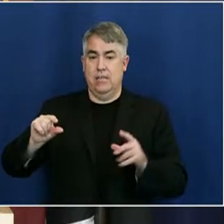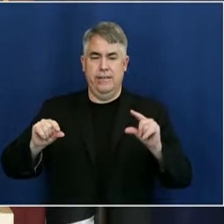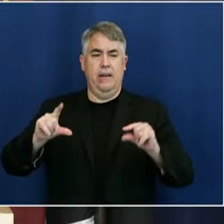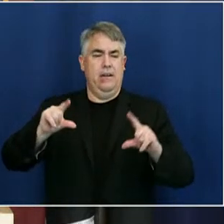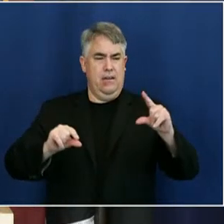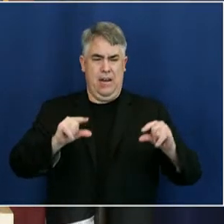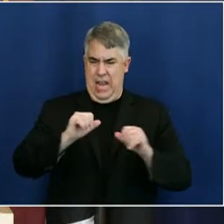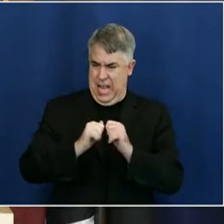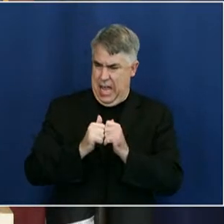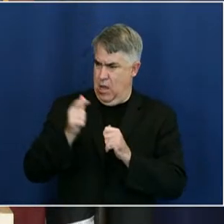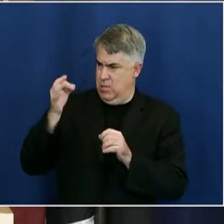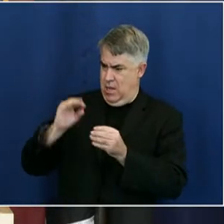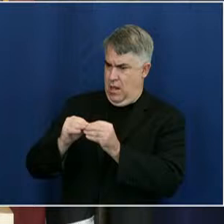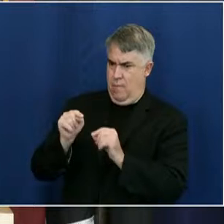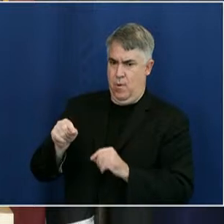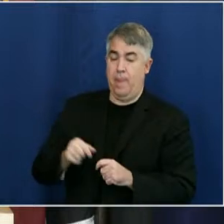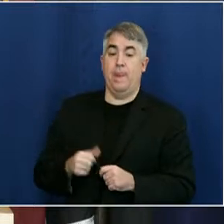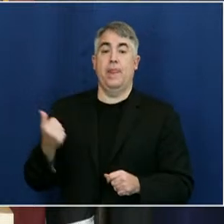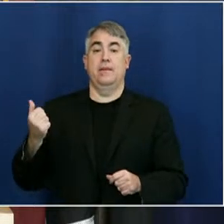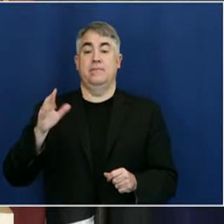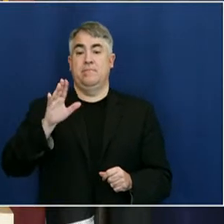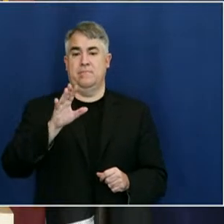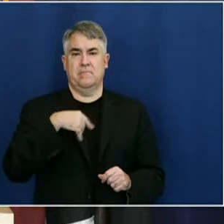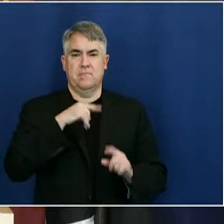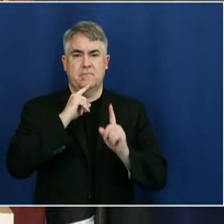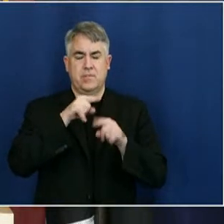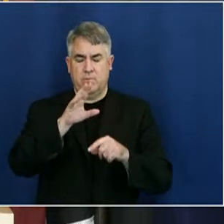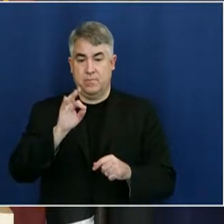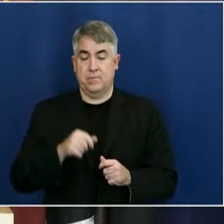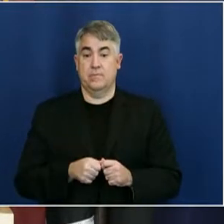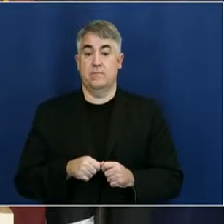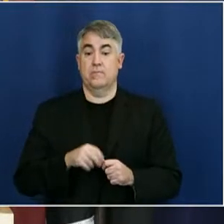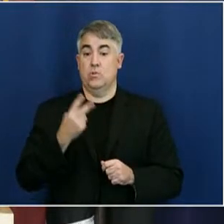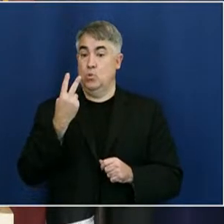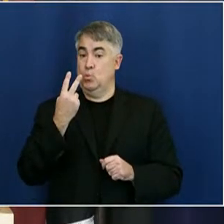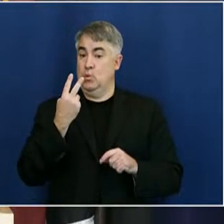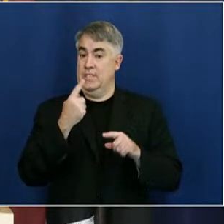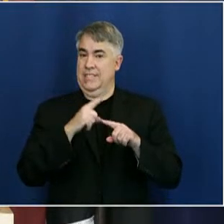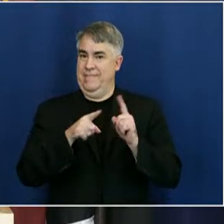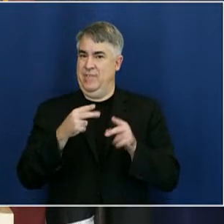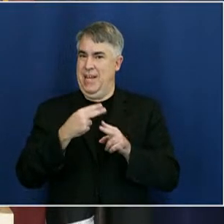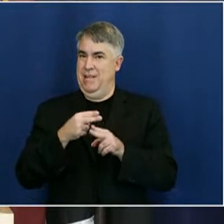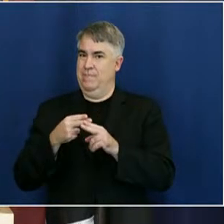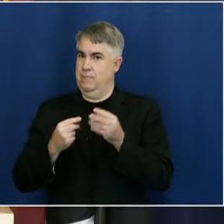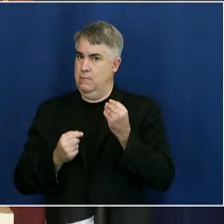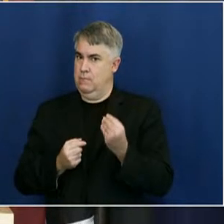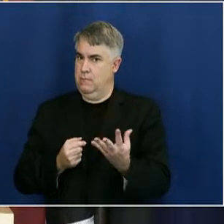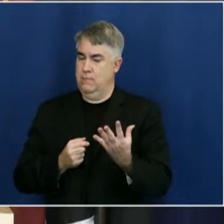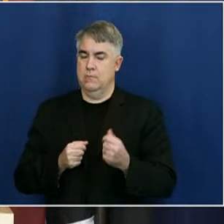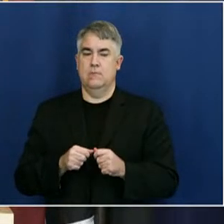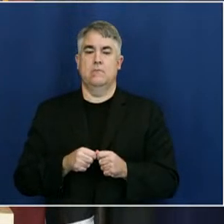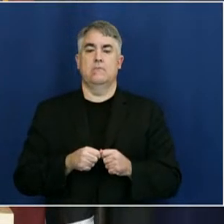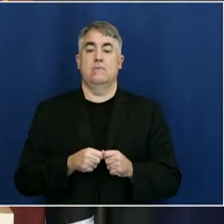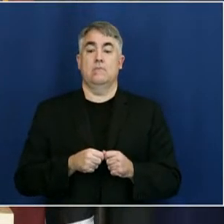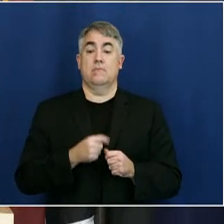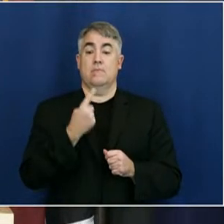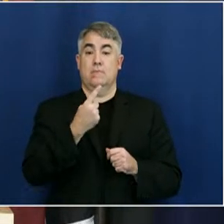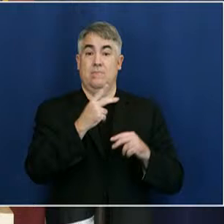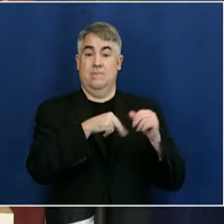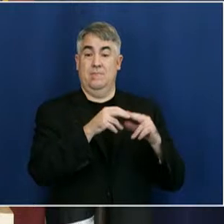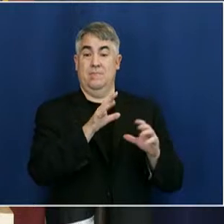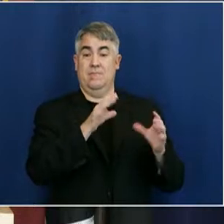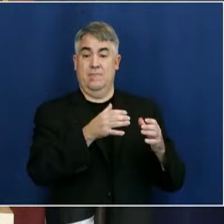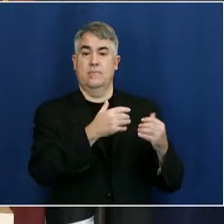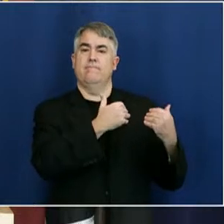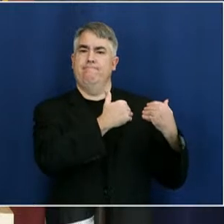Yeah, the unevenness is primarily due to there being two different vaccines. So one site will only administer one vaccine. So in the